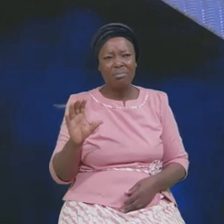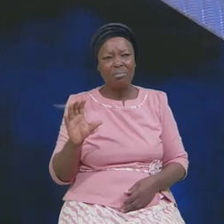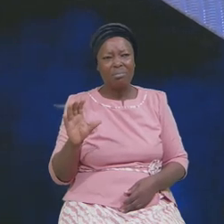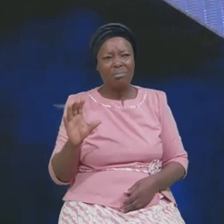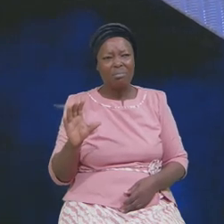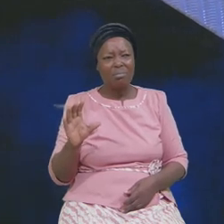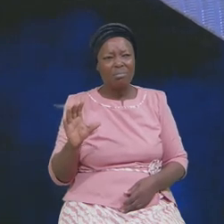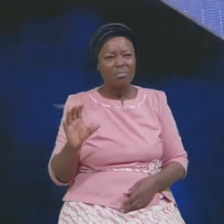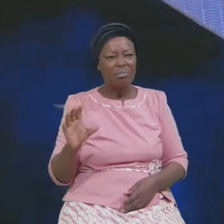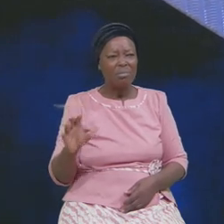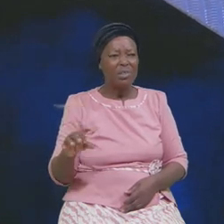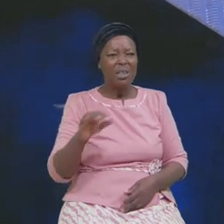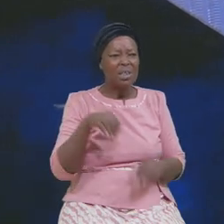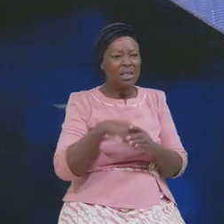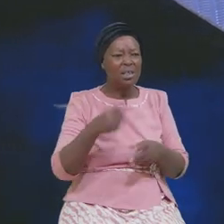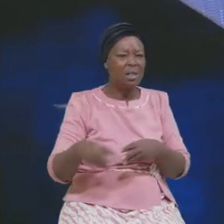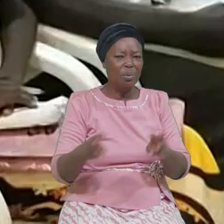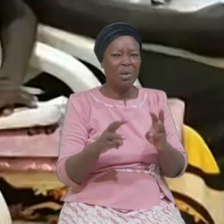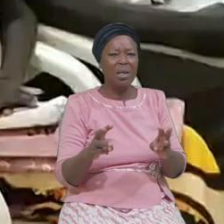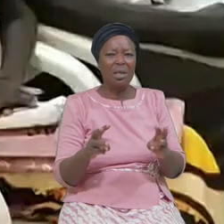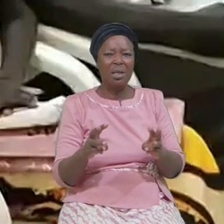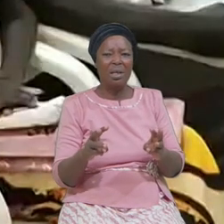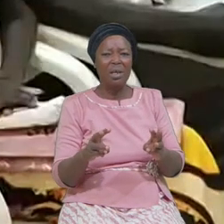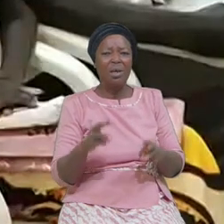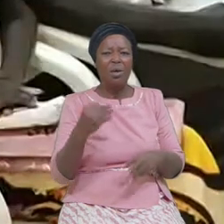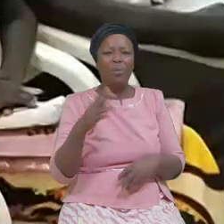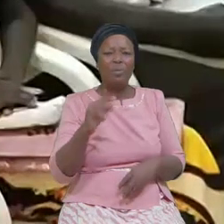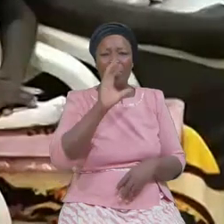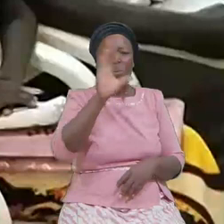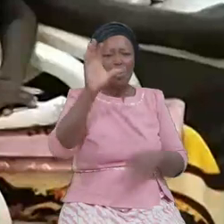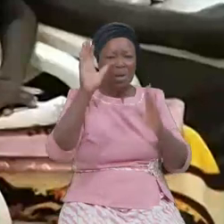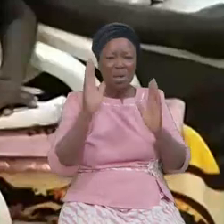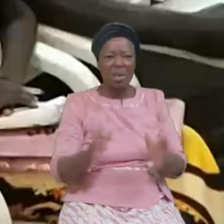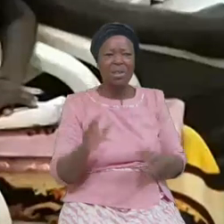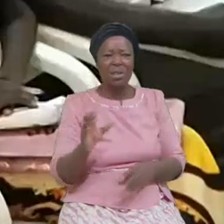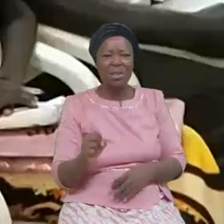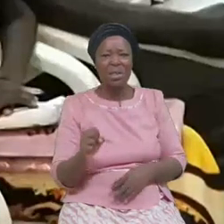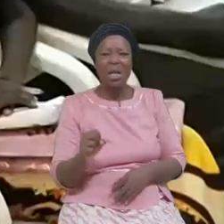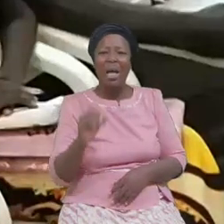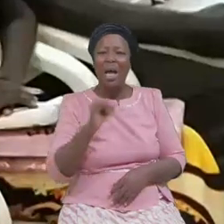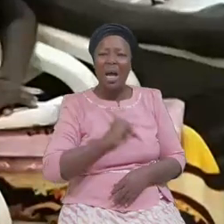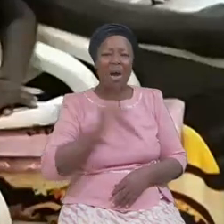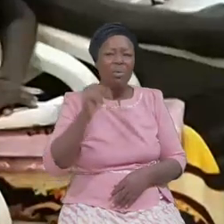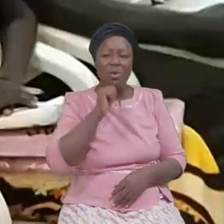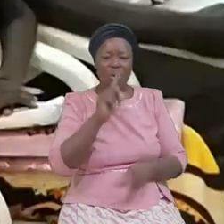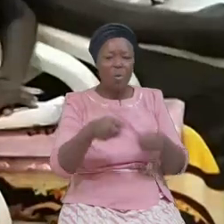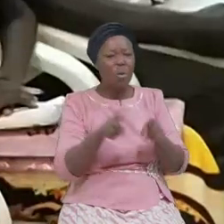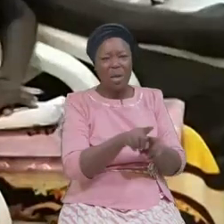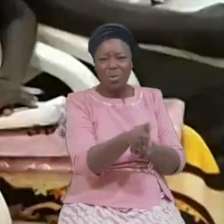in the way of the wanderers. I will not go